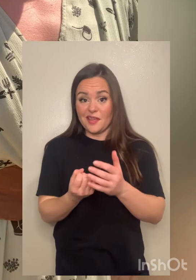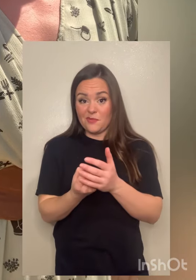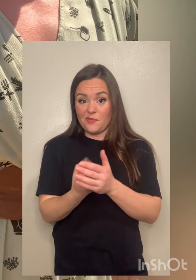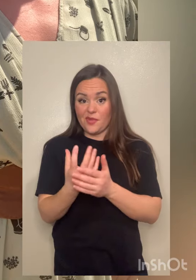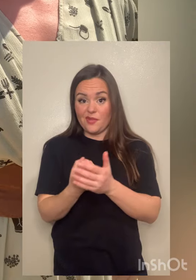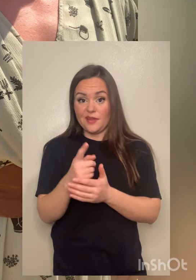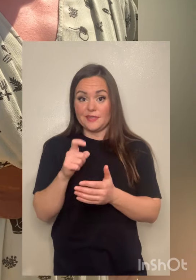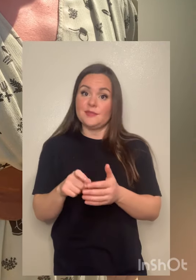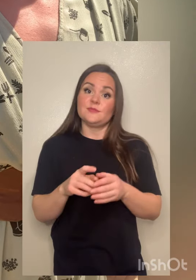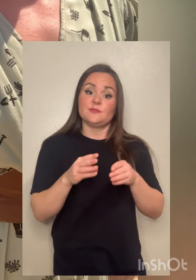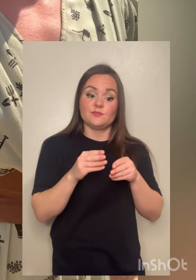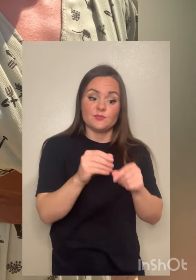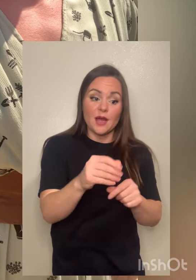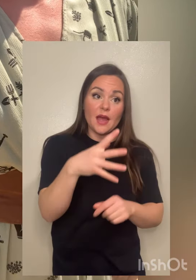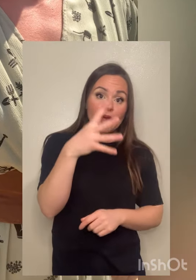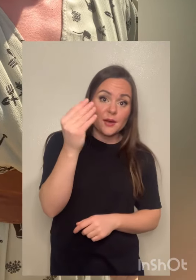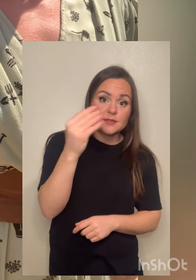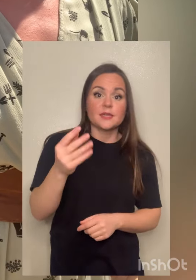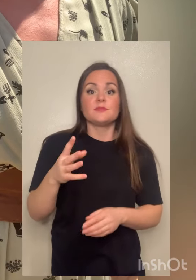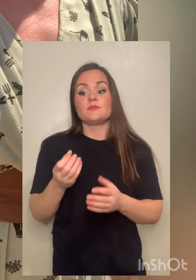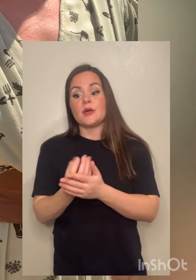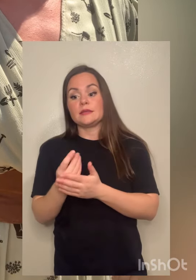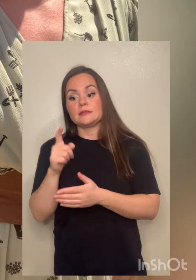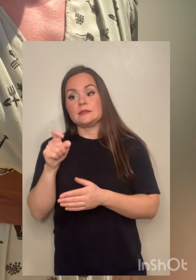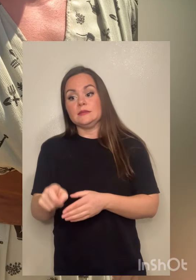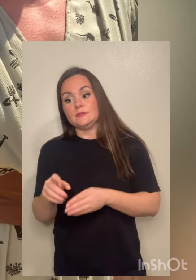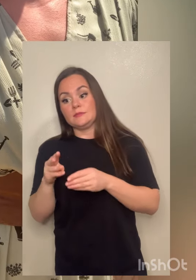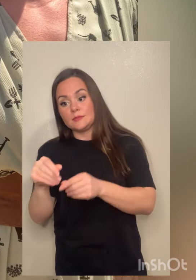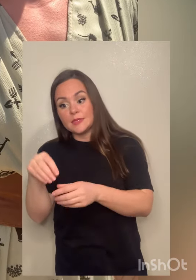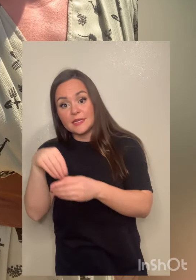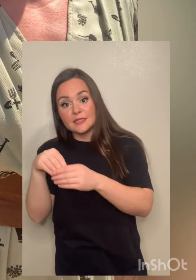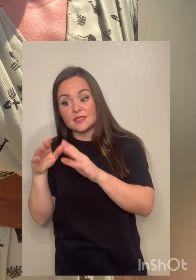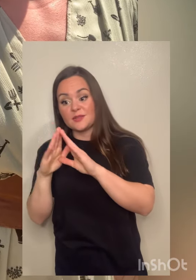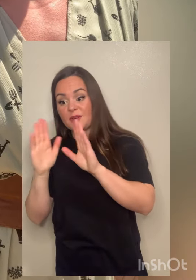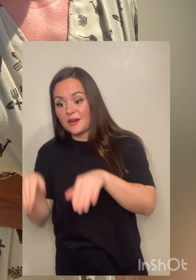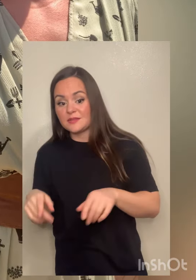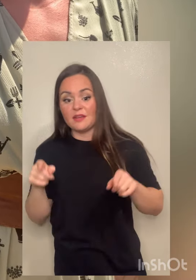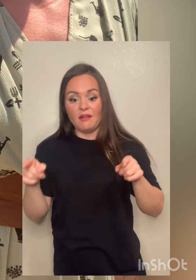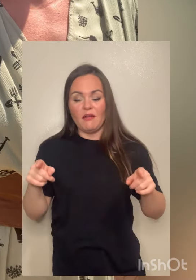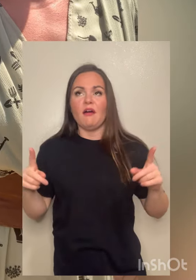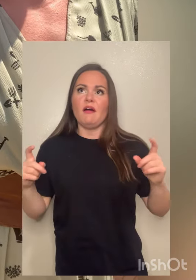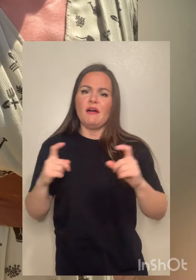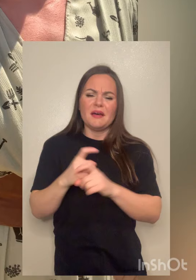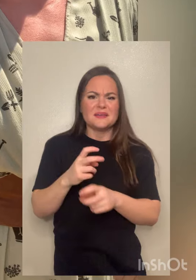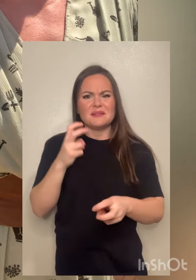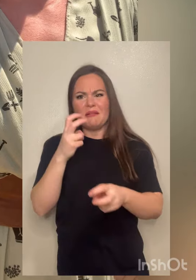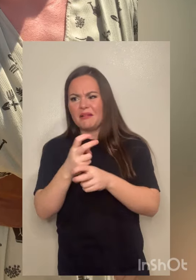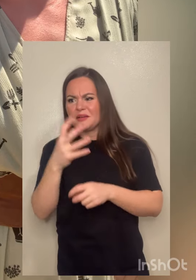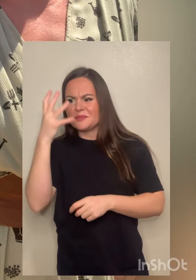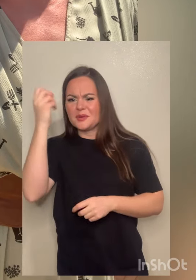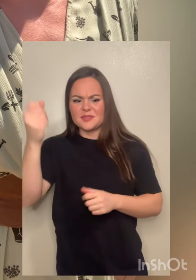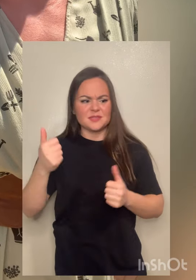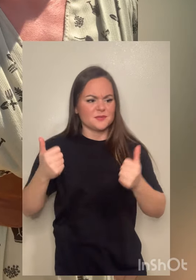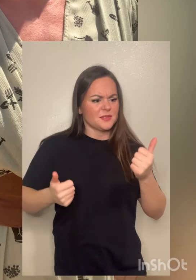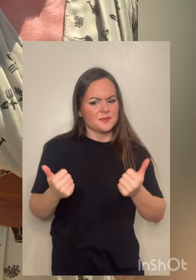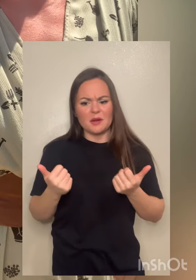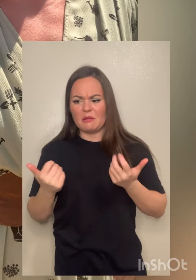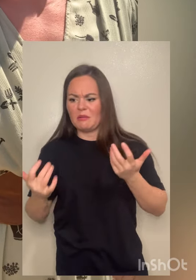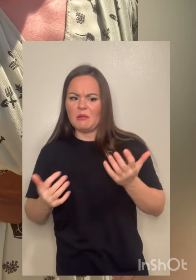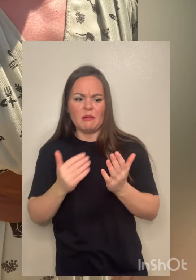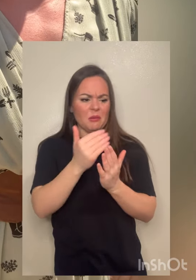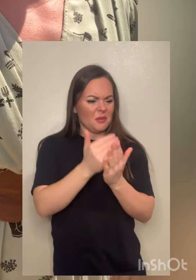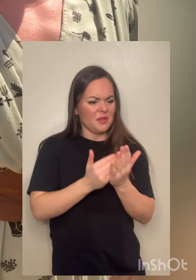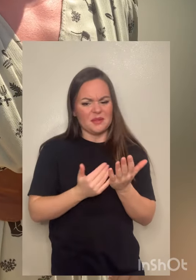But the list of plants to start growing indoors versus outdoors is going to be different depending on where you're